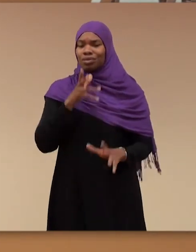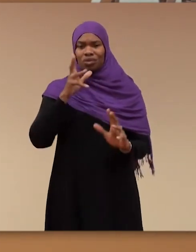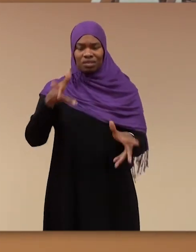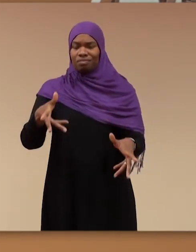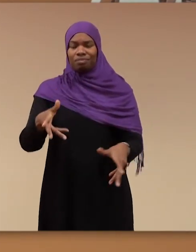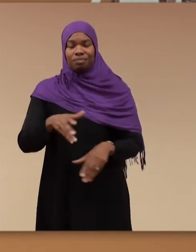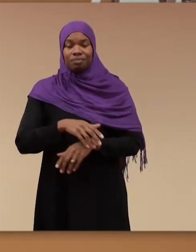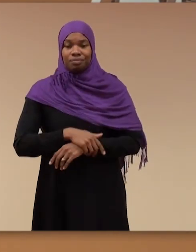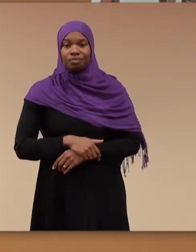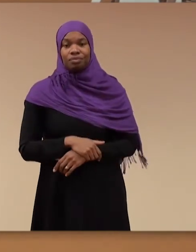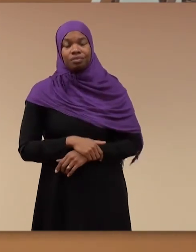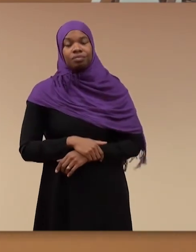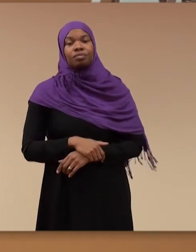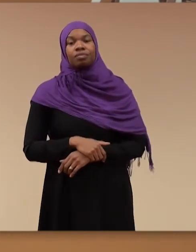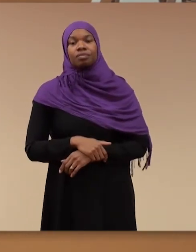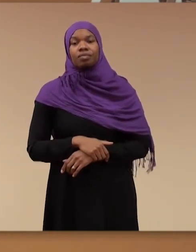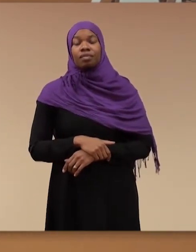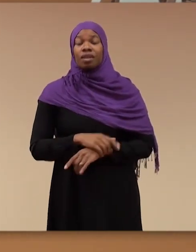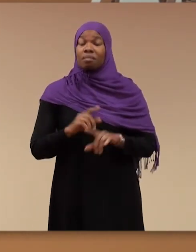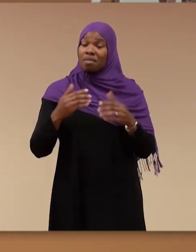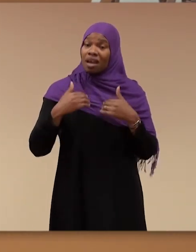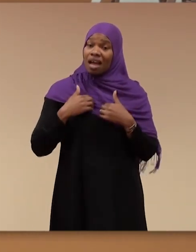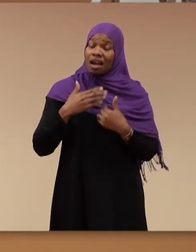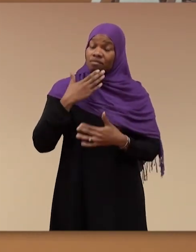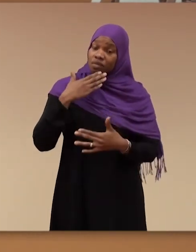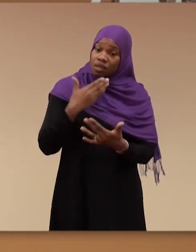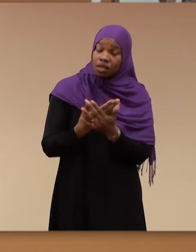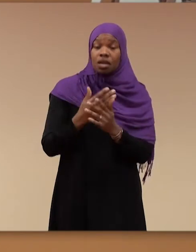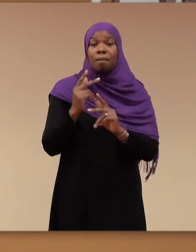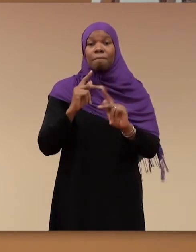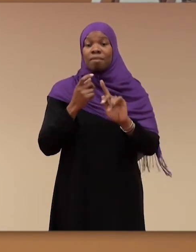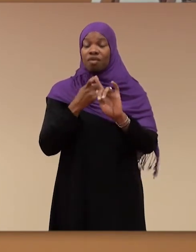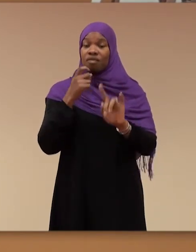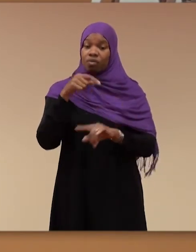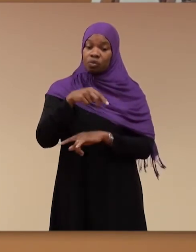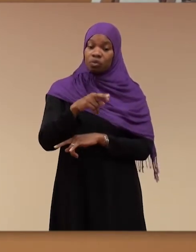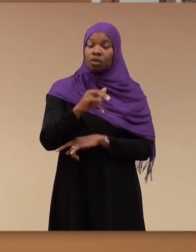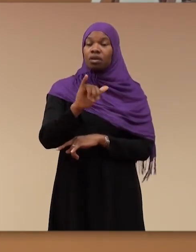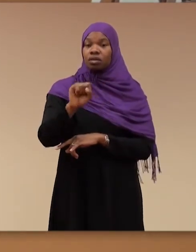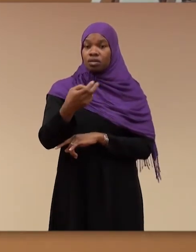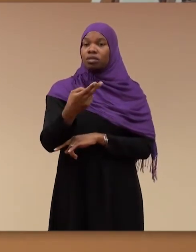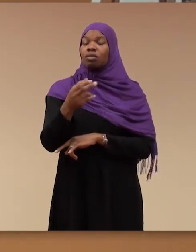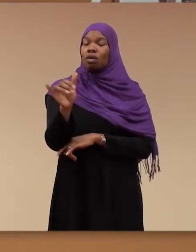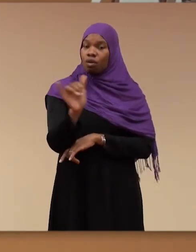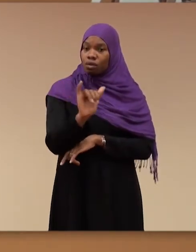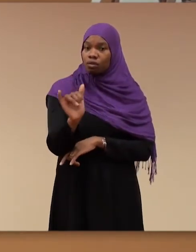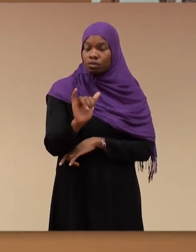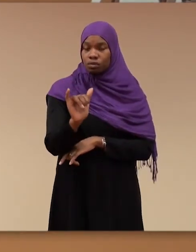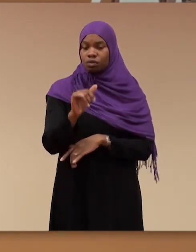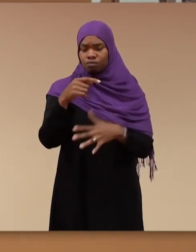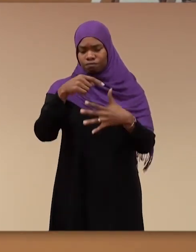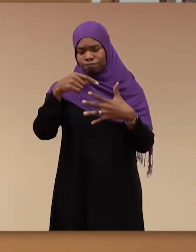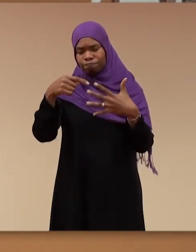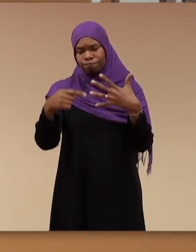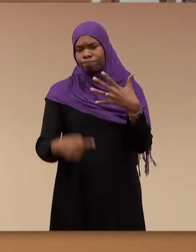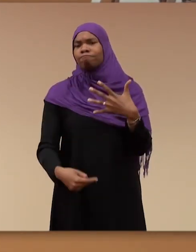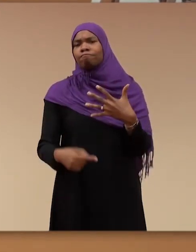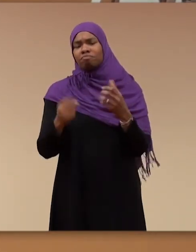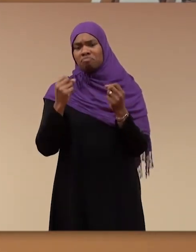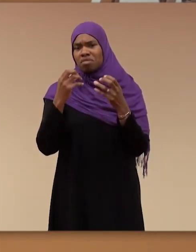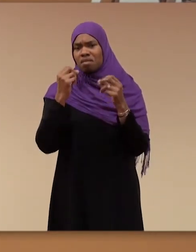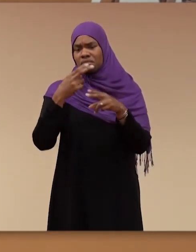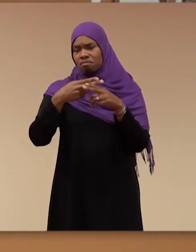Hilf al-Mutayyabin from Bani Hashim and al-Muttalib and Asad ibn Abdi Uzza and Zahra ibn Kilab and Taym